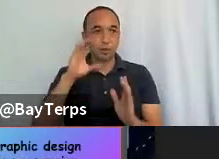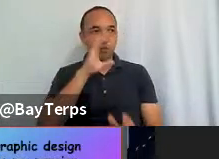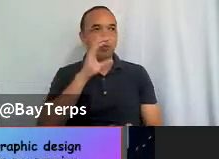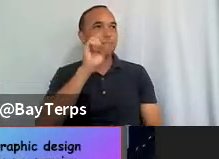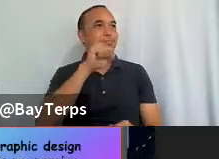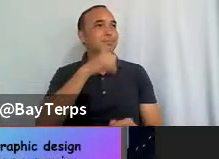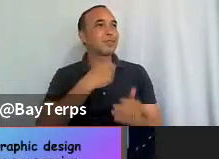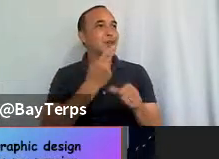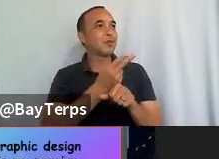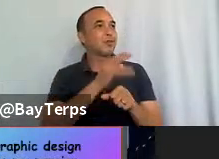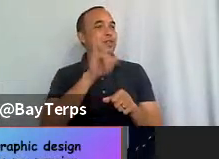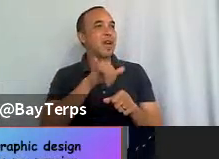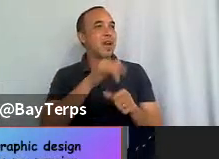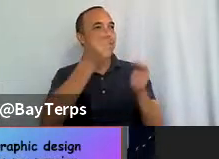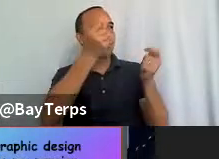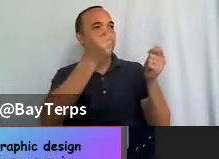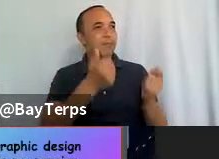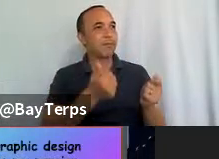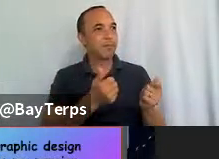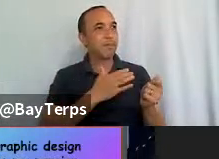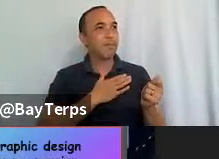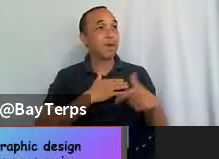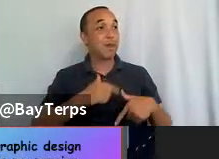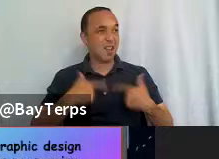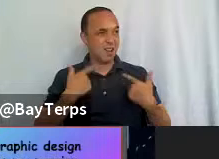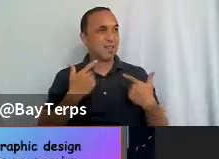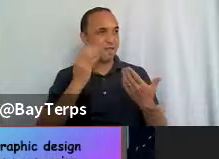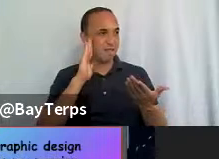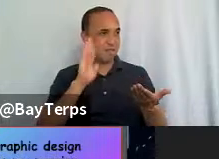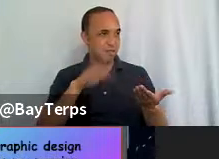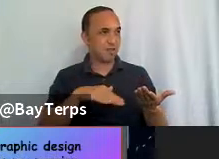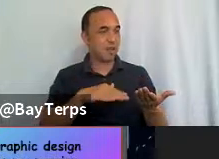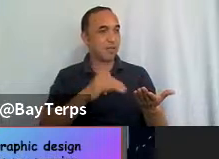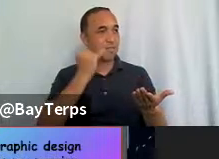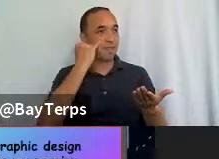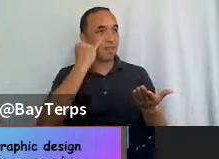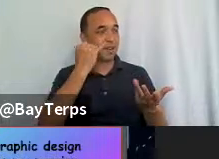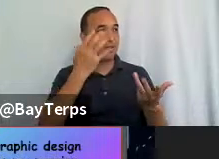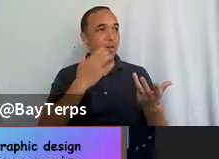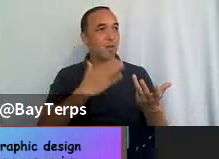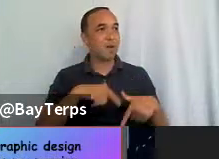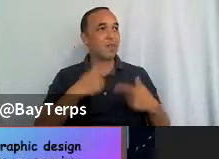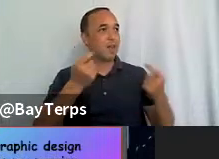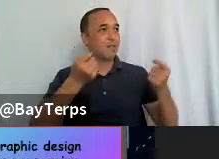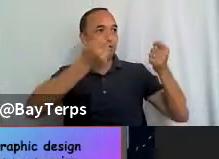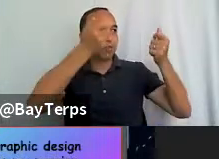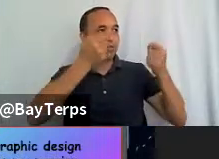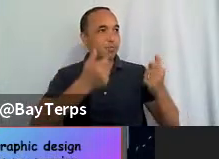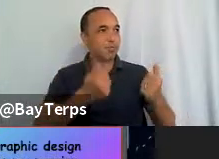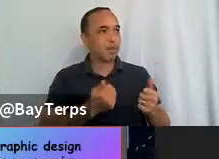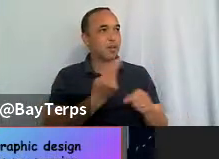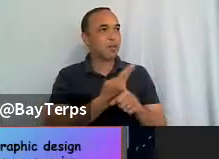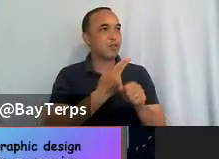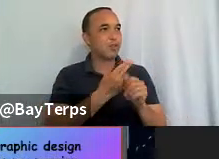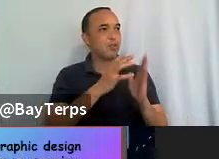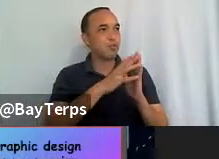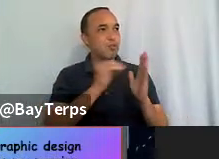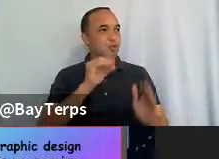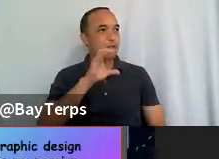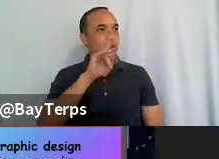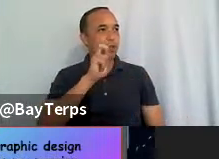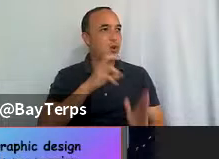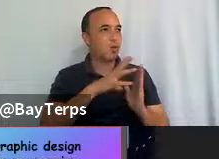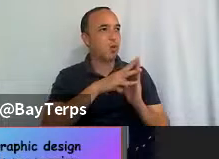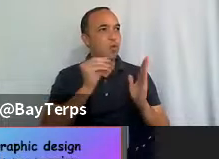Photoshop out the rest of my life. You know, like if I want to just make it disappear, I can just do that with a clone tool. Anyway, go on,